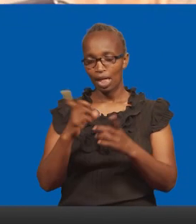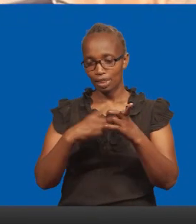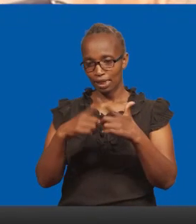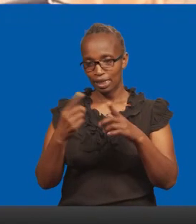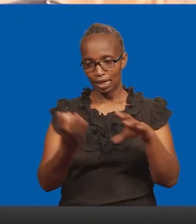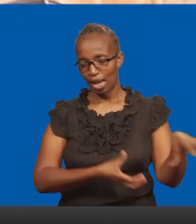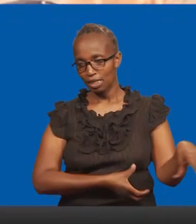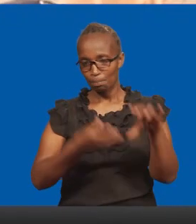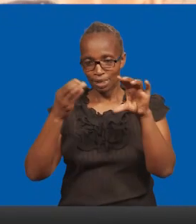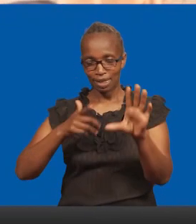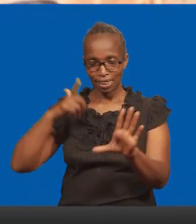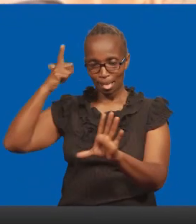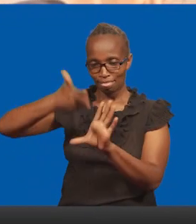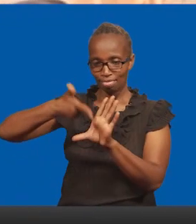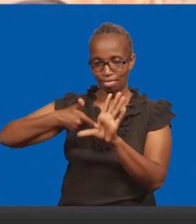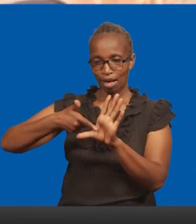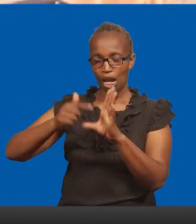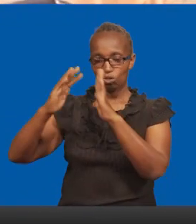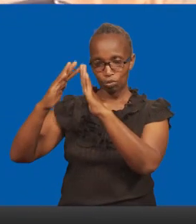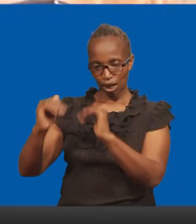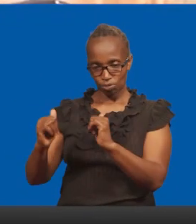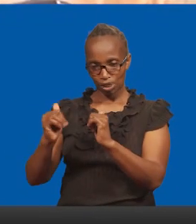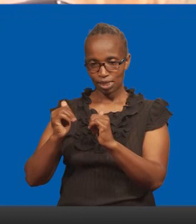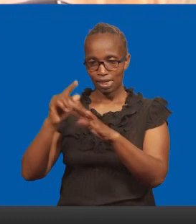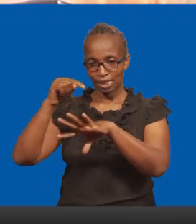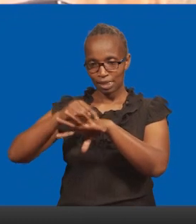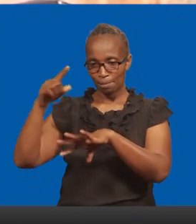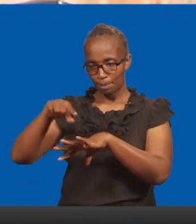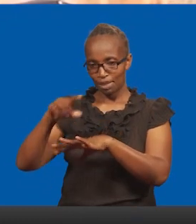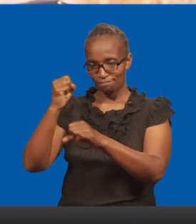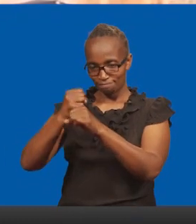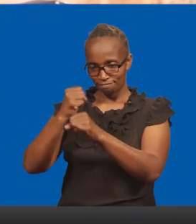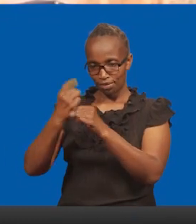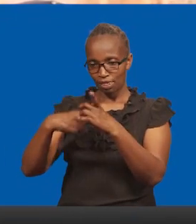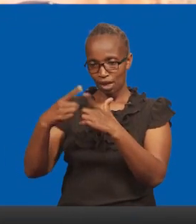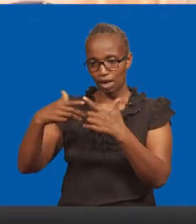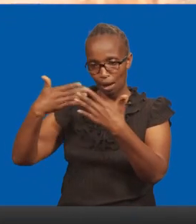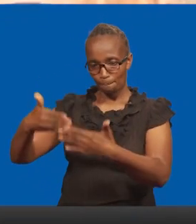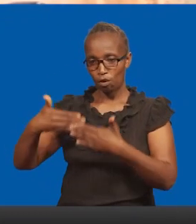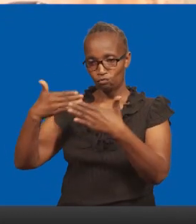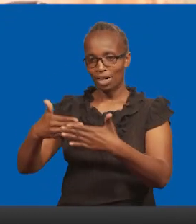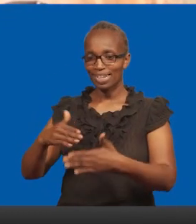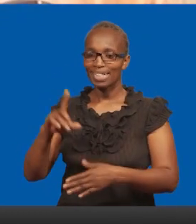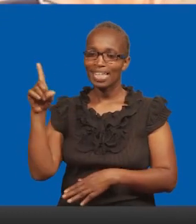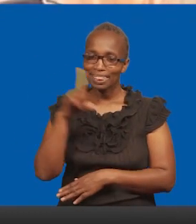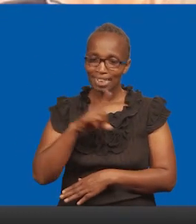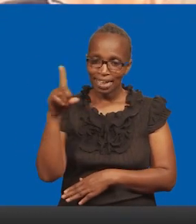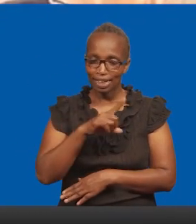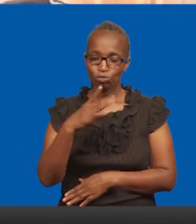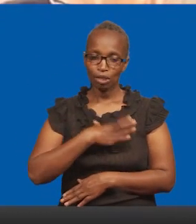splashes the petrol into those houses. So after doing that, he issues some threats